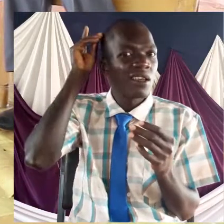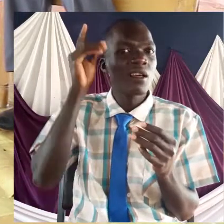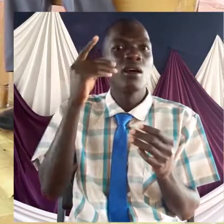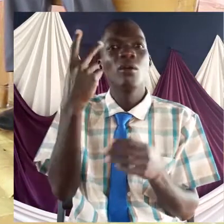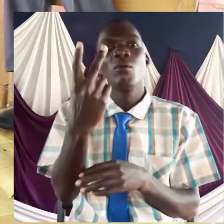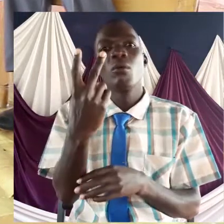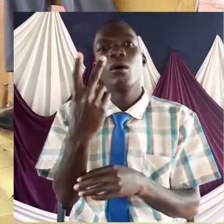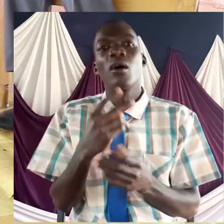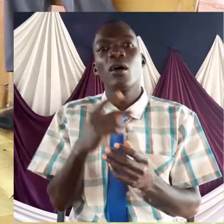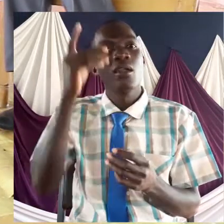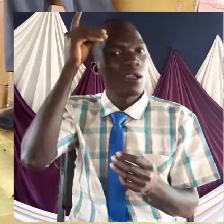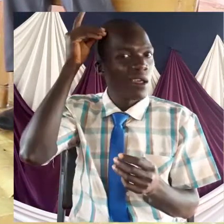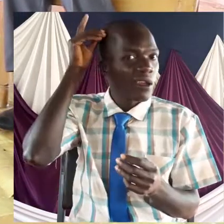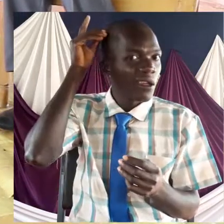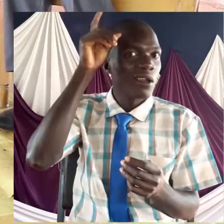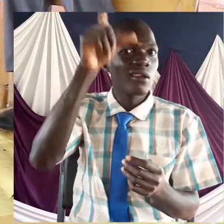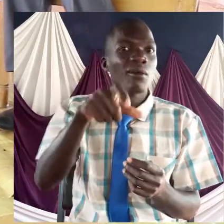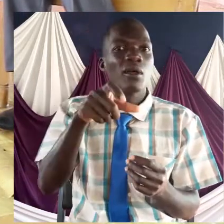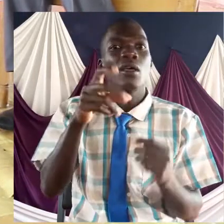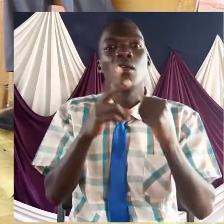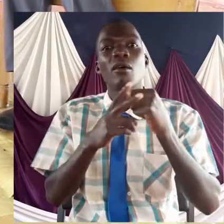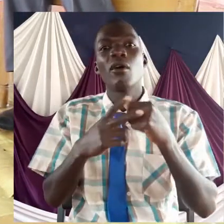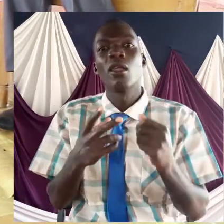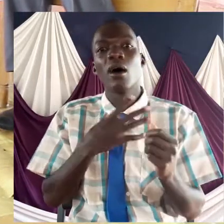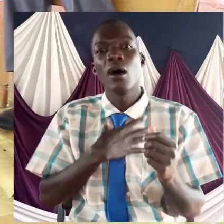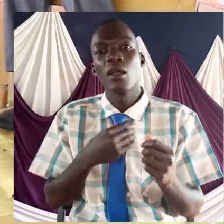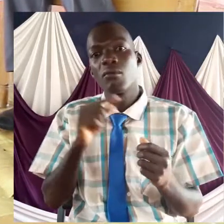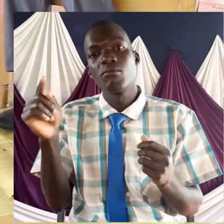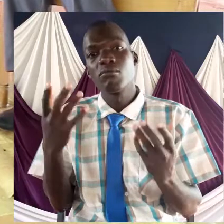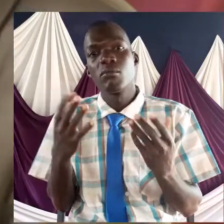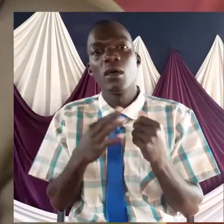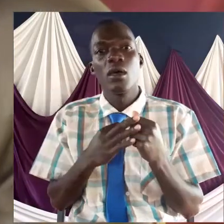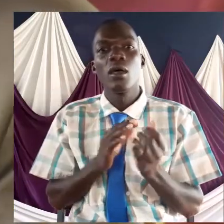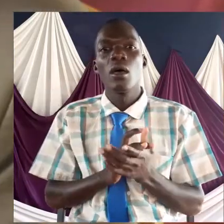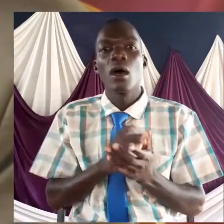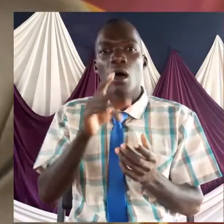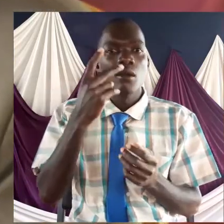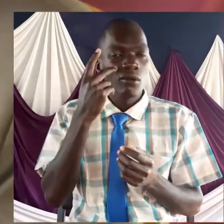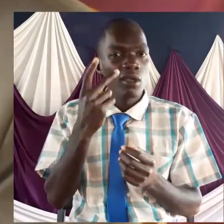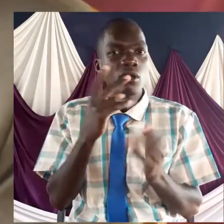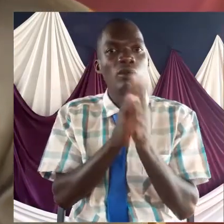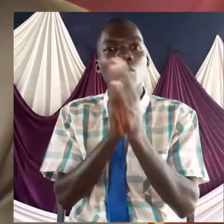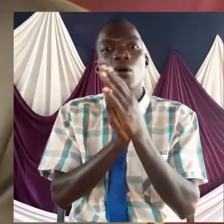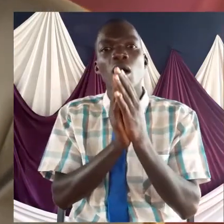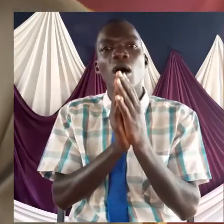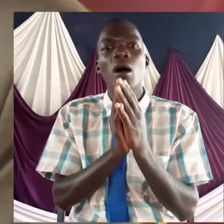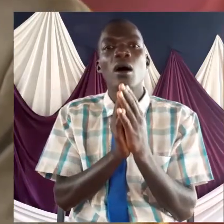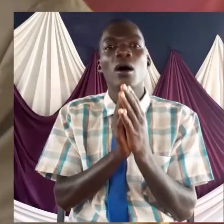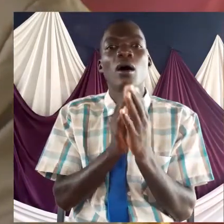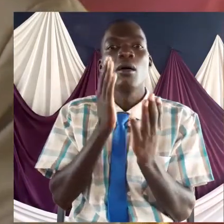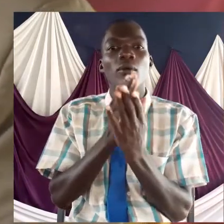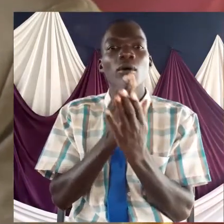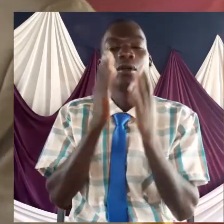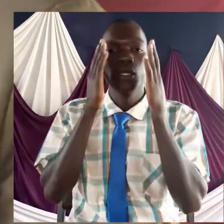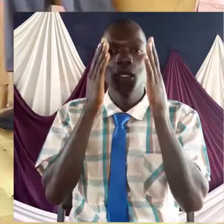2, Daniel 7, Daniel 8 with regard to the historicist approach to